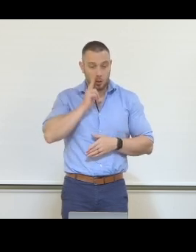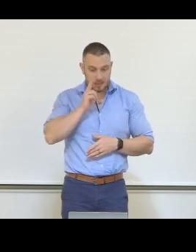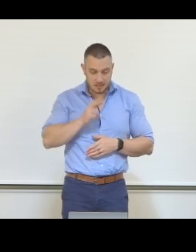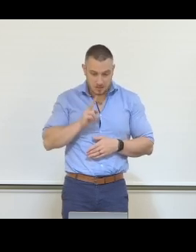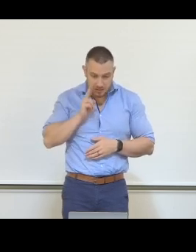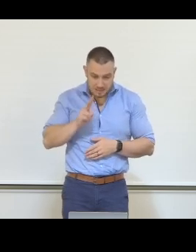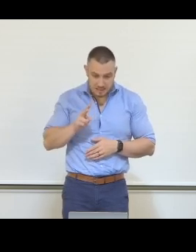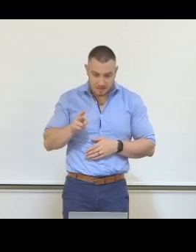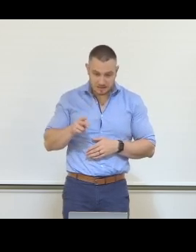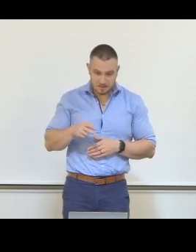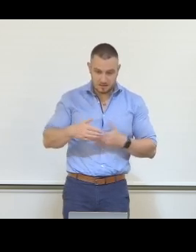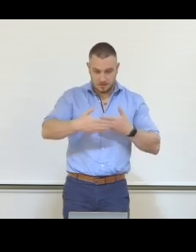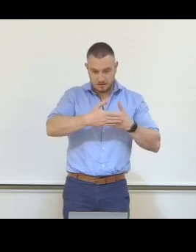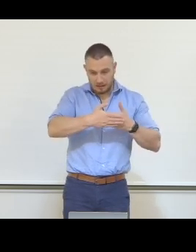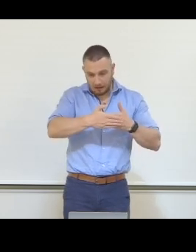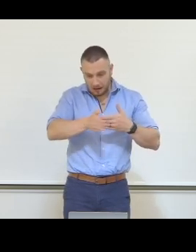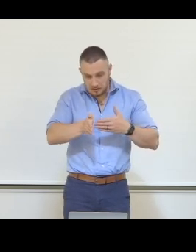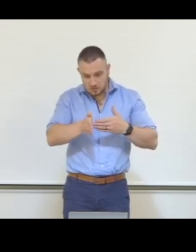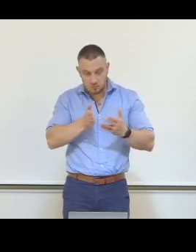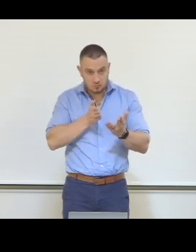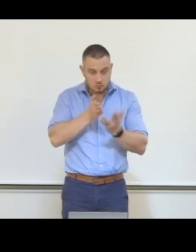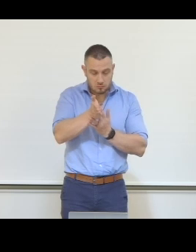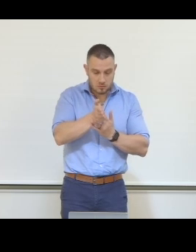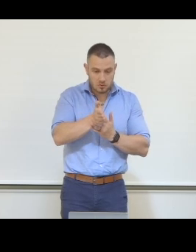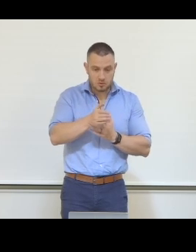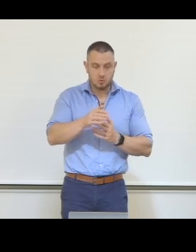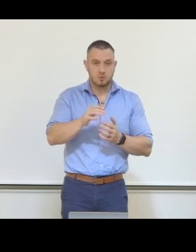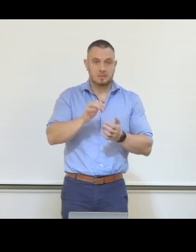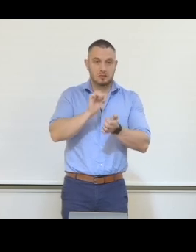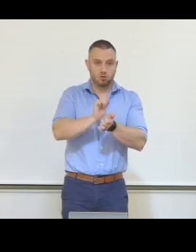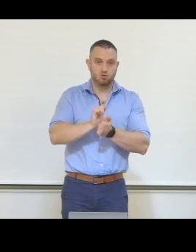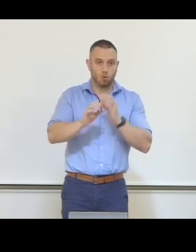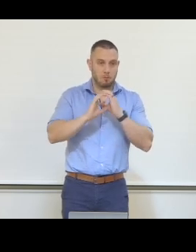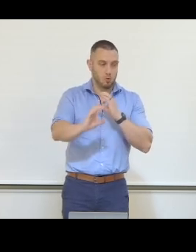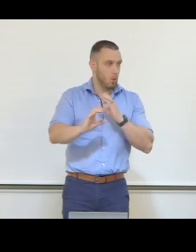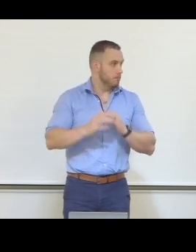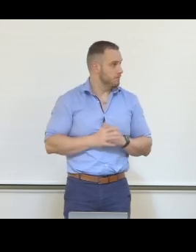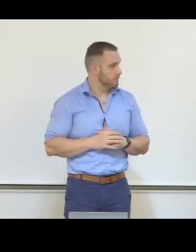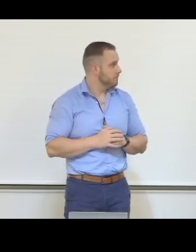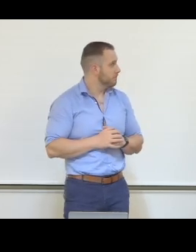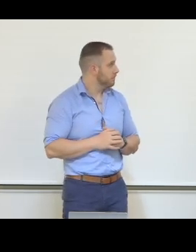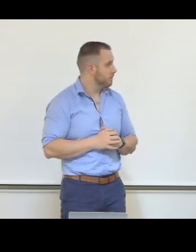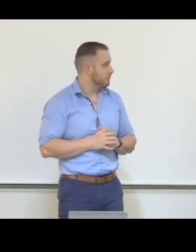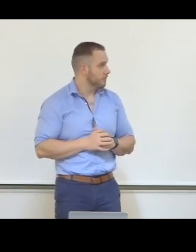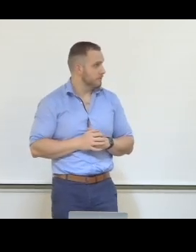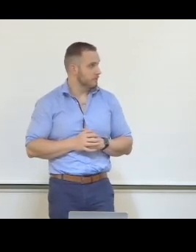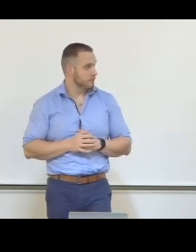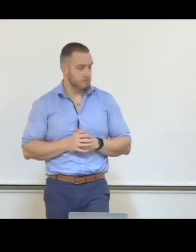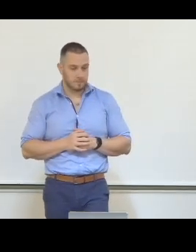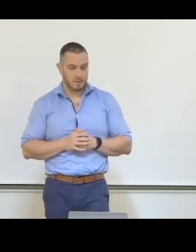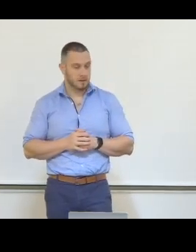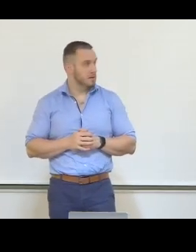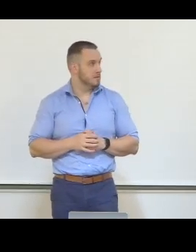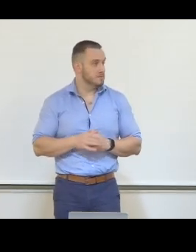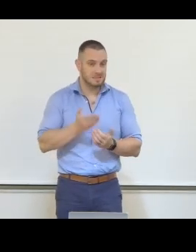see the hatch leading to the storage module just here. And yes, the chairs are